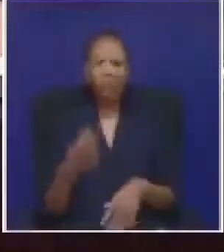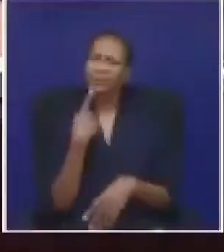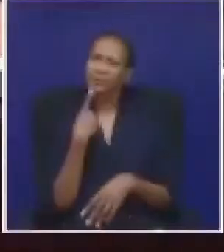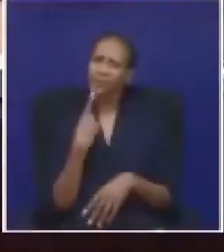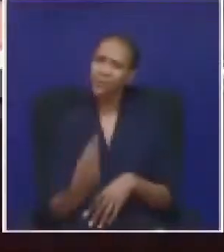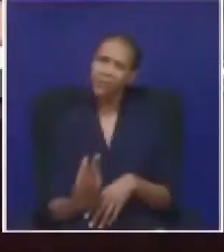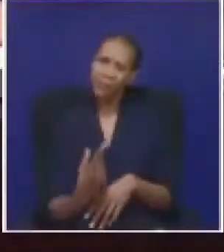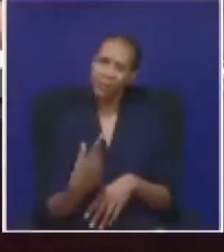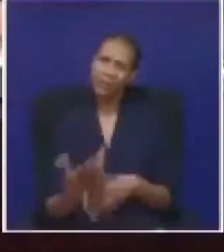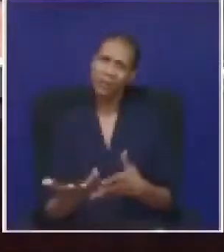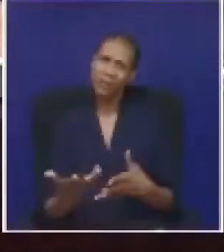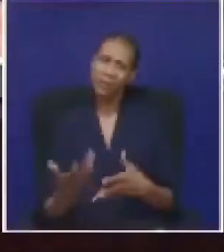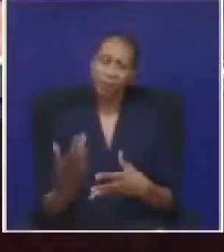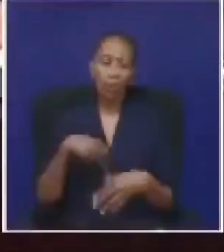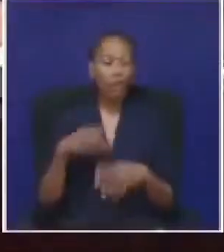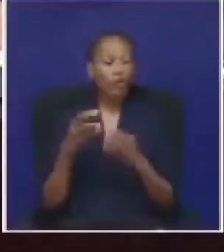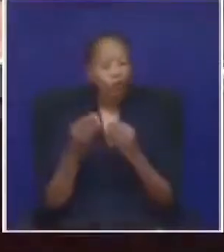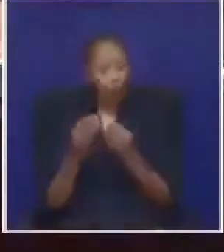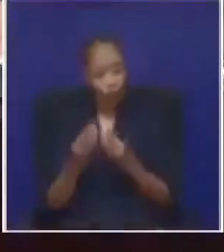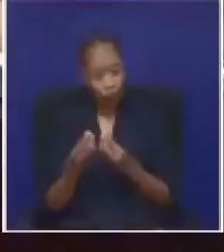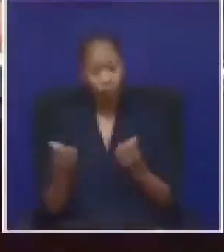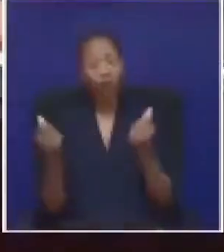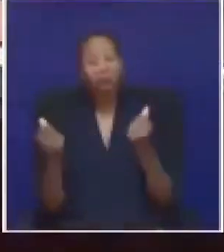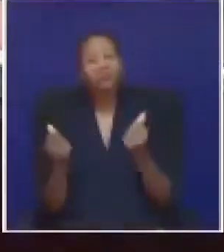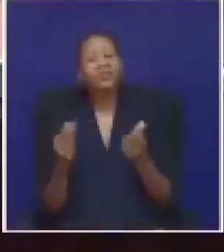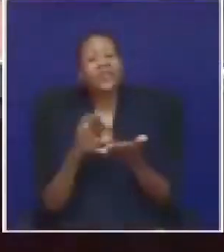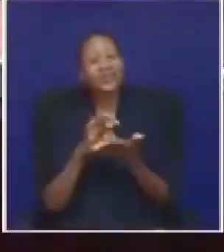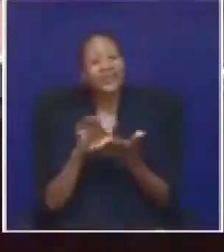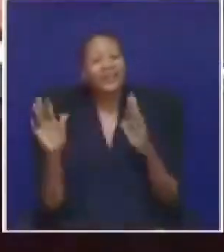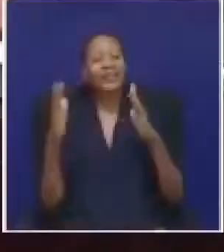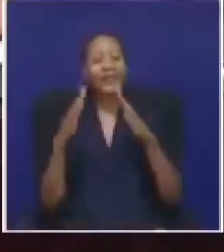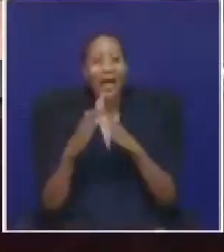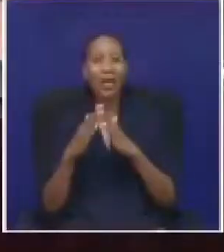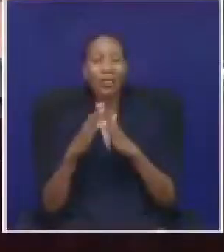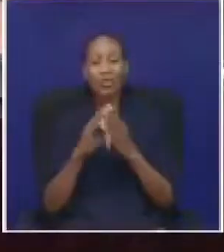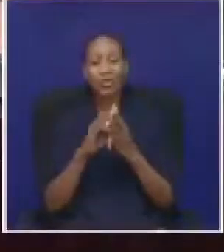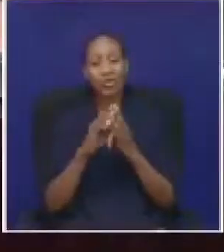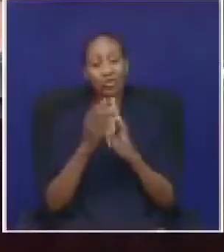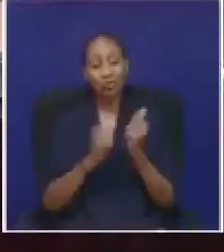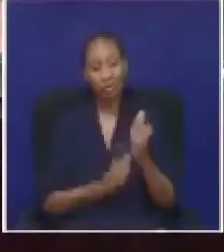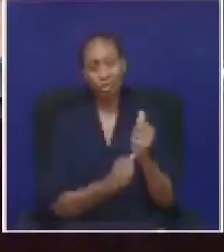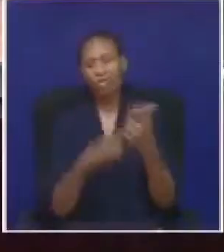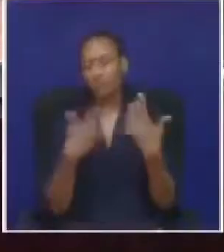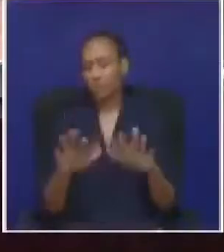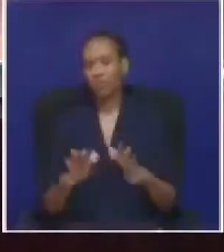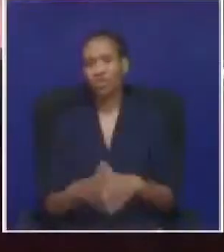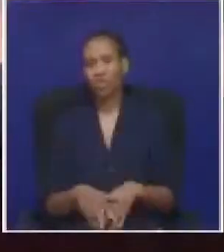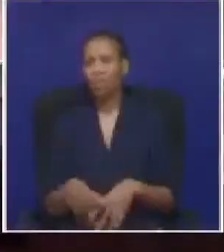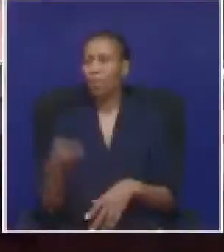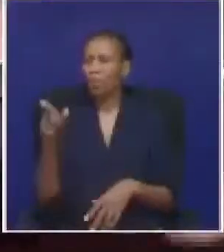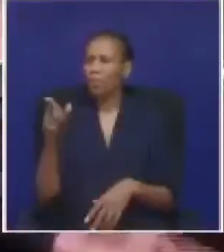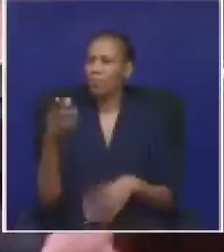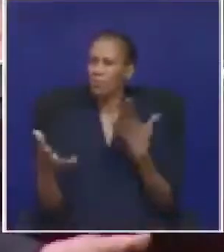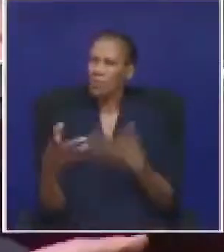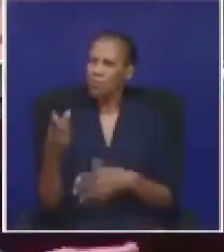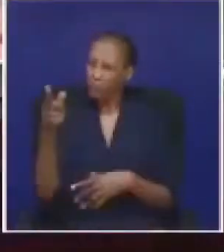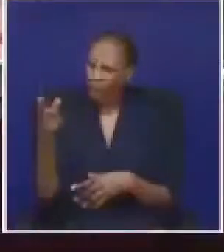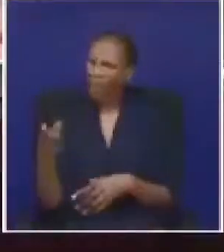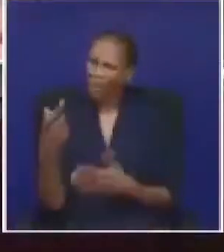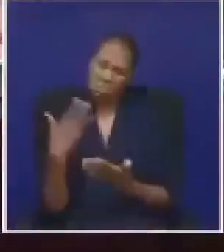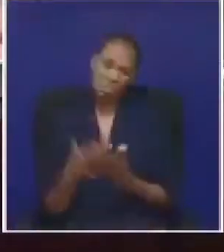that we have resolved the clearinghouse mechanism. all you could say is that, yeah, it took too